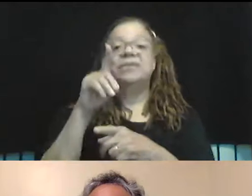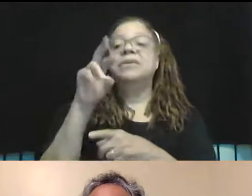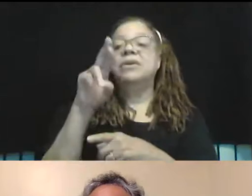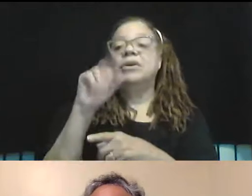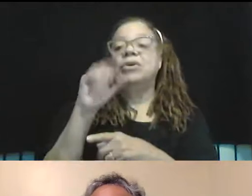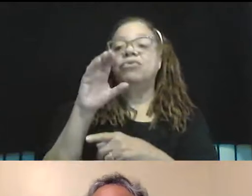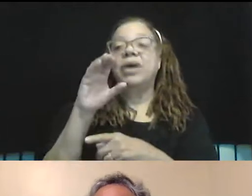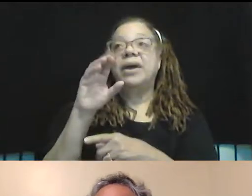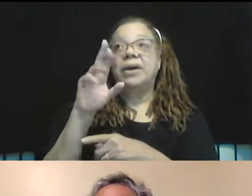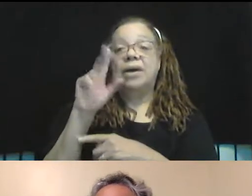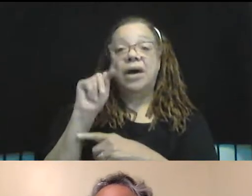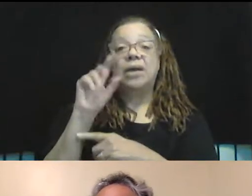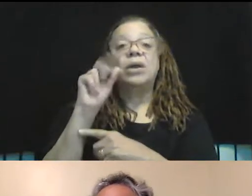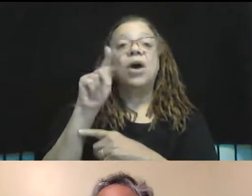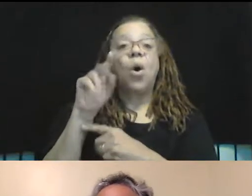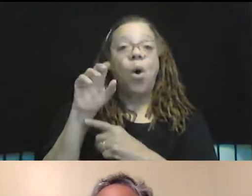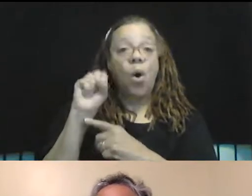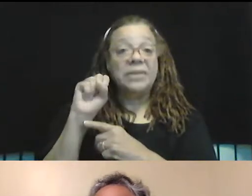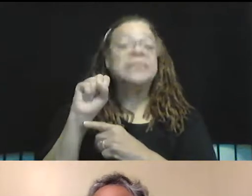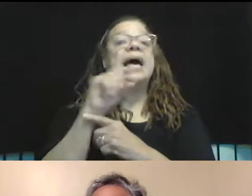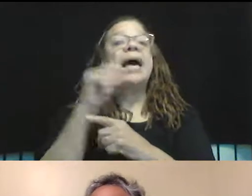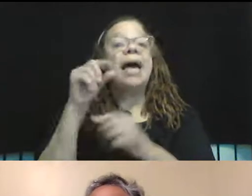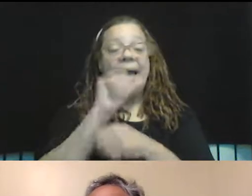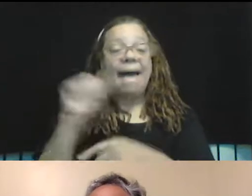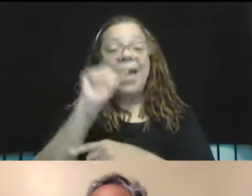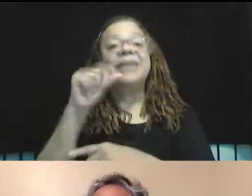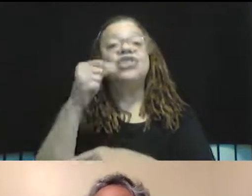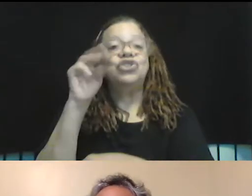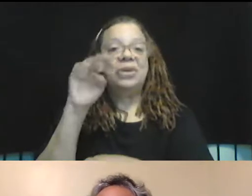dracutarts@gmail.com. Our programs are also available through the Dracut